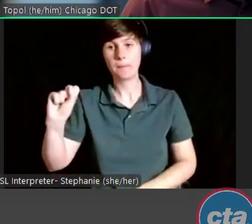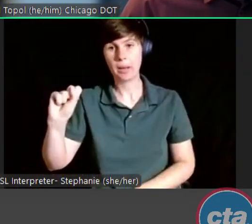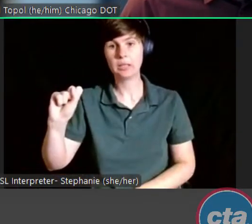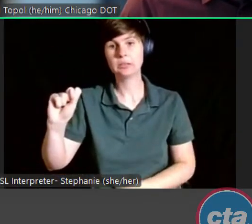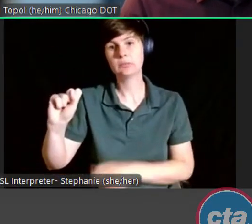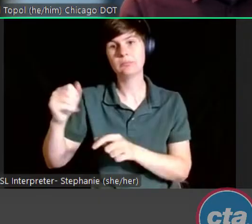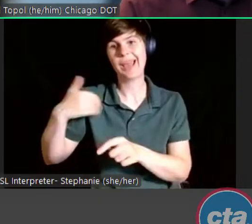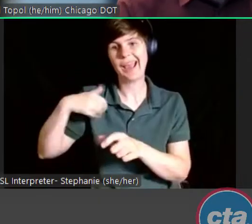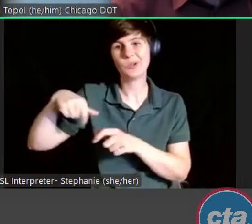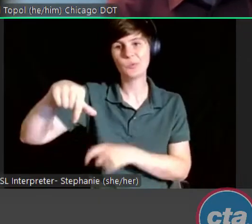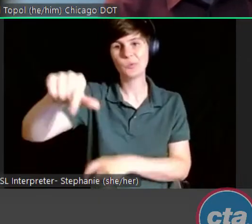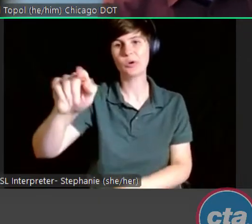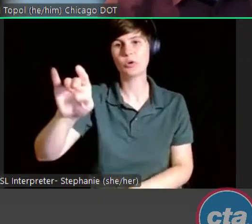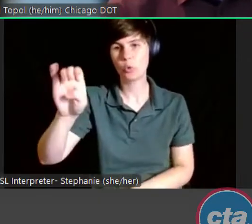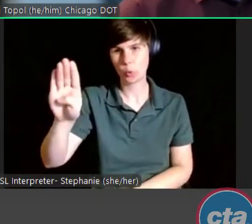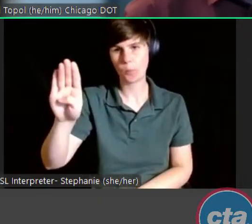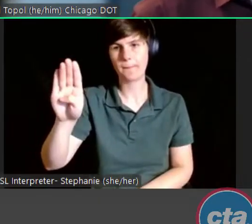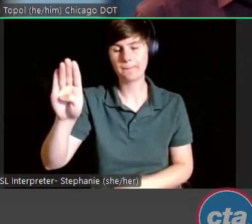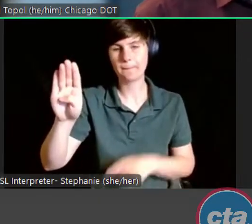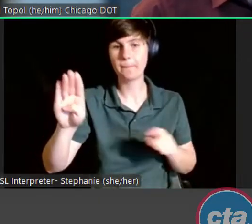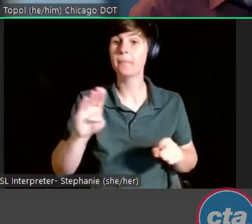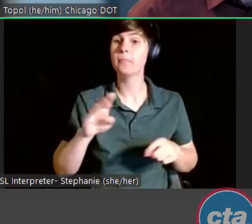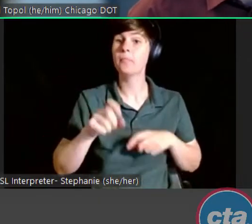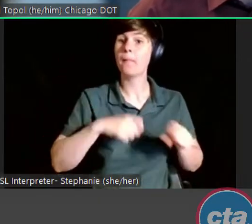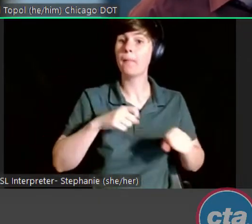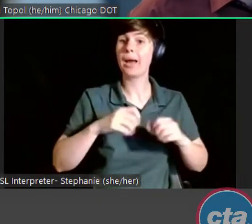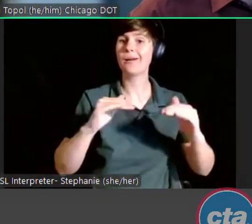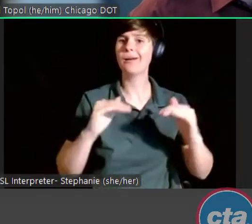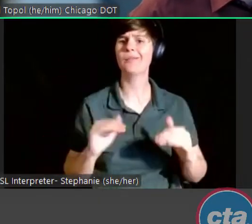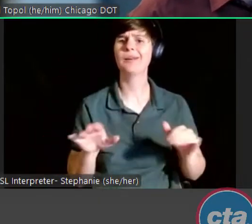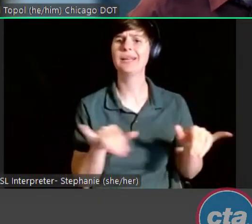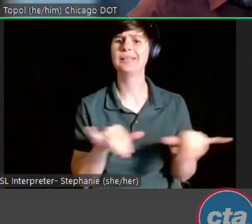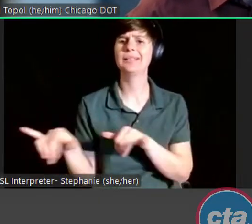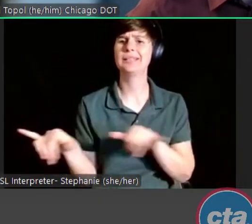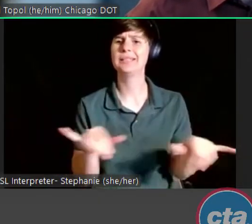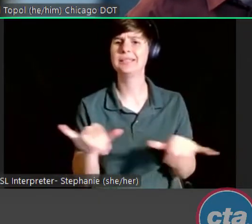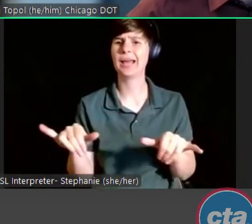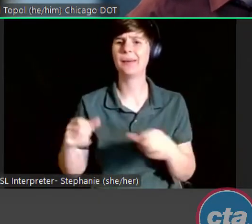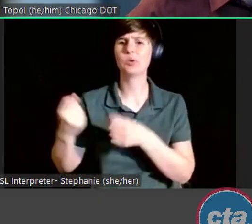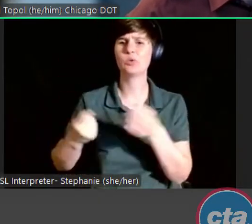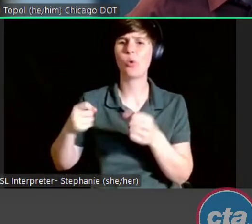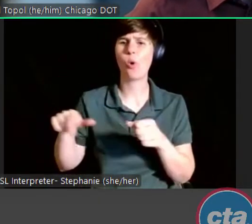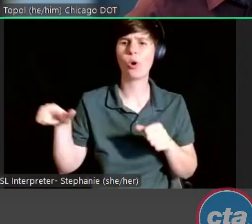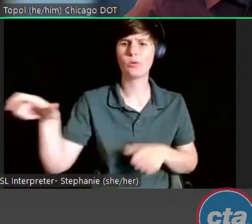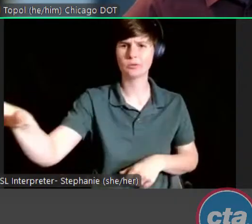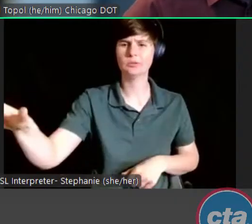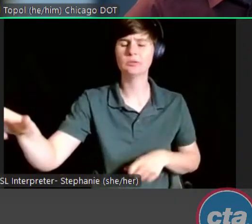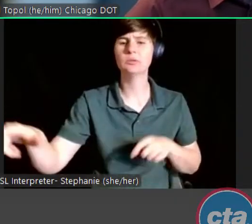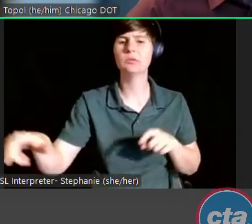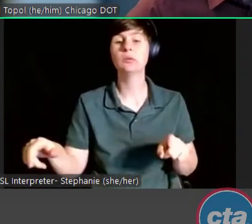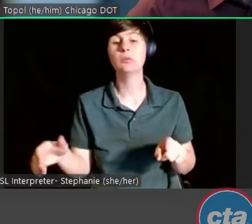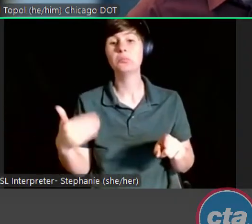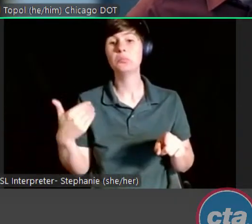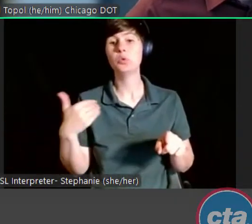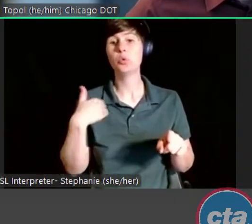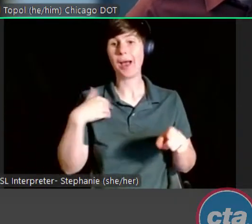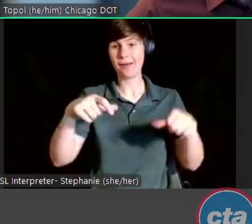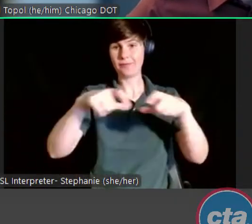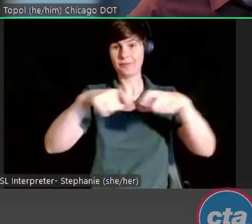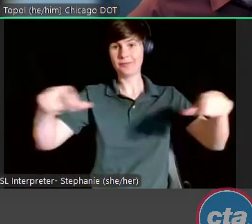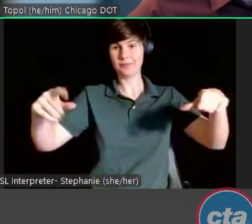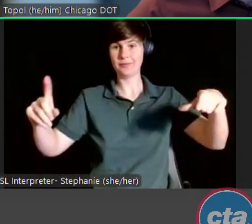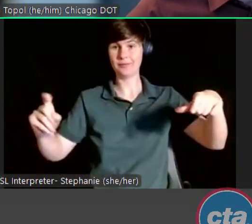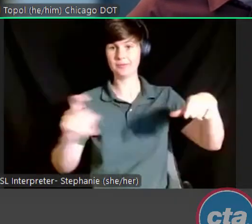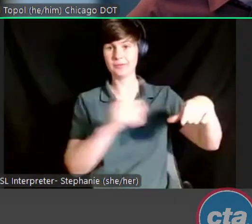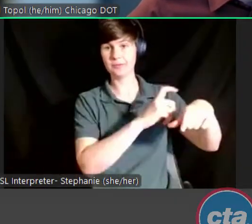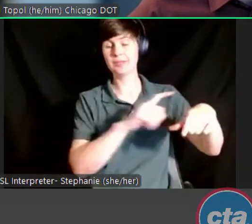well. So the bike lane's at street level. The bus island is at sidewalk level, and there is a crossing in between those two with